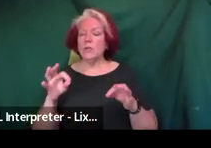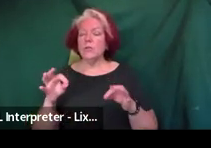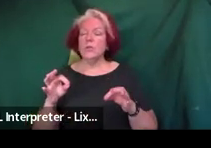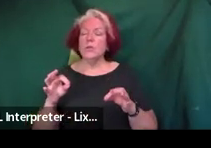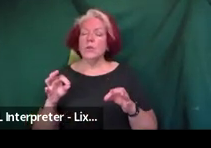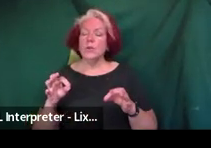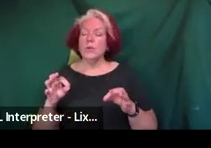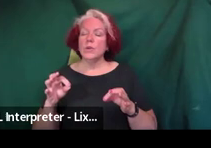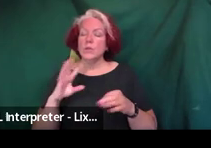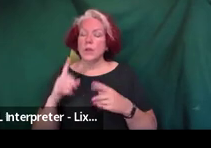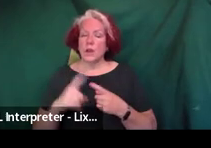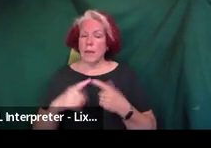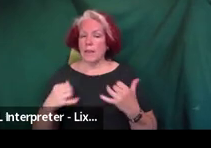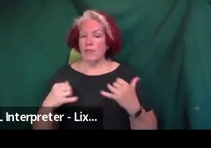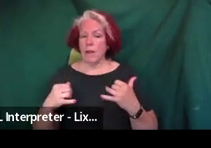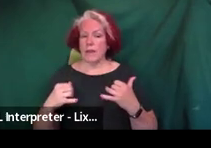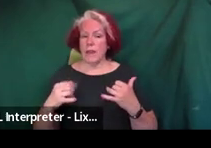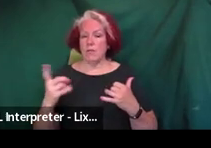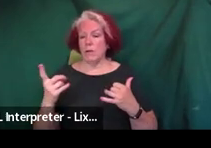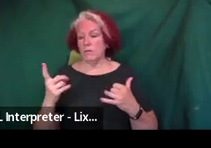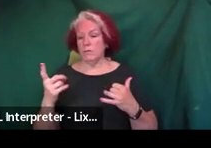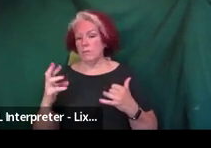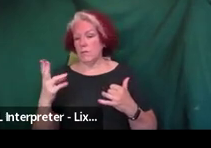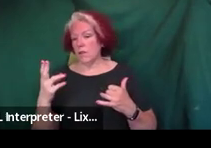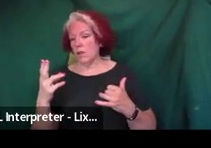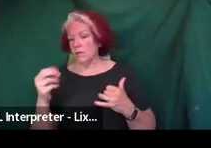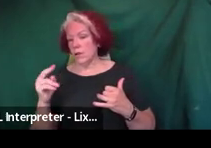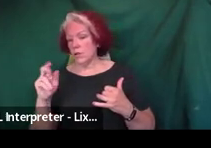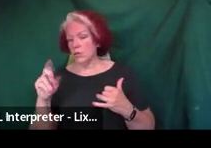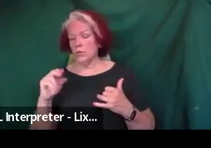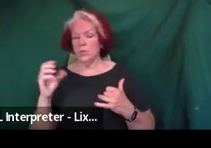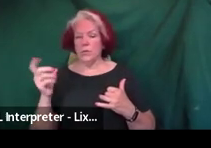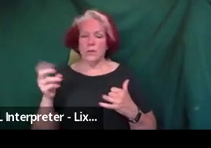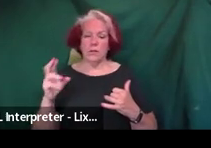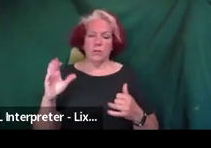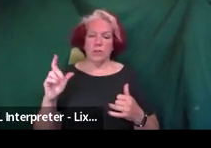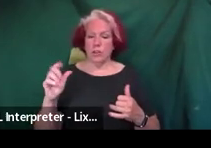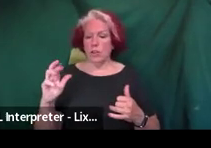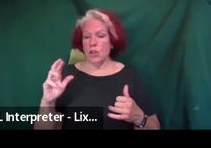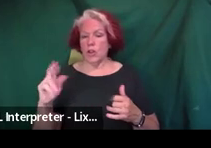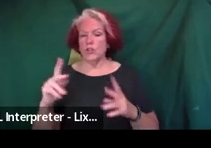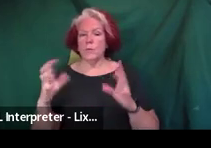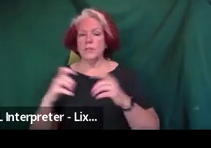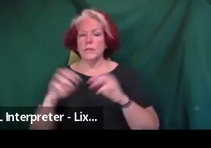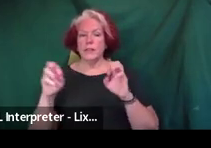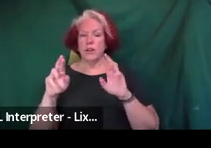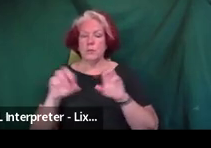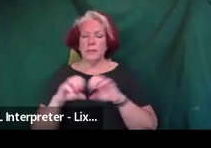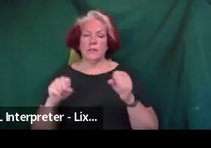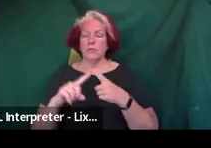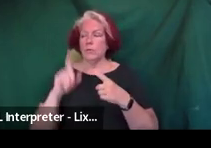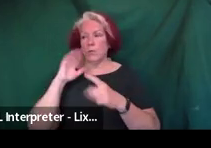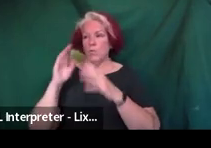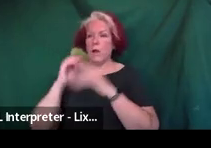right now, and Dr. Clark, so much of the ERP system project is well beyond